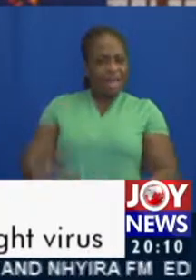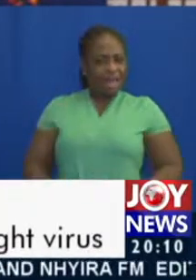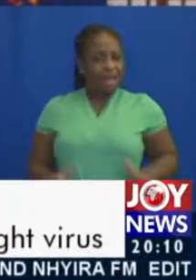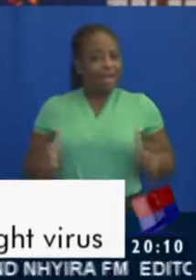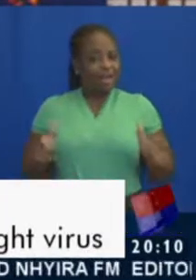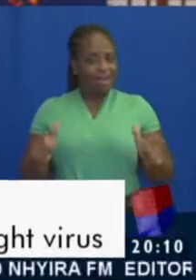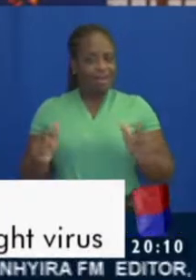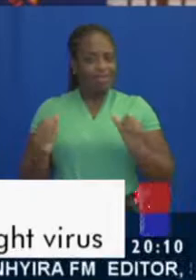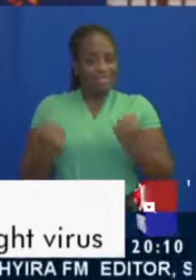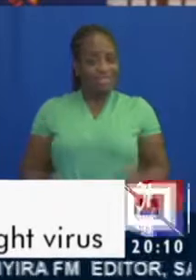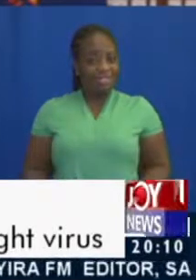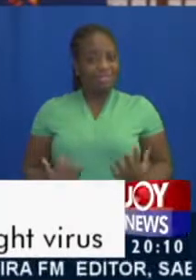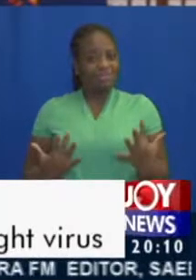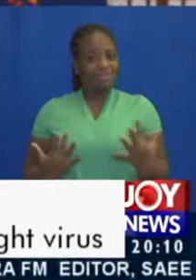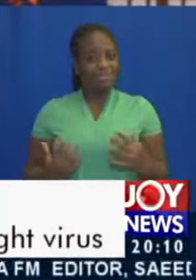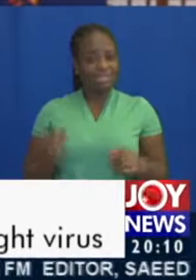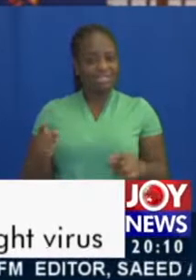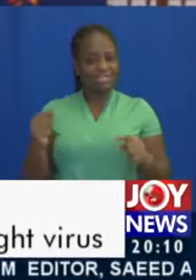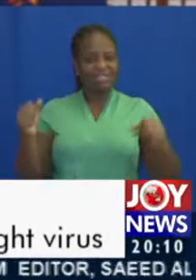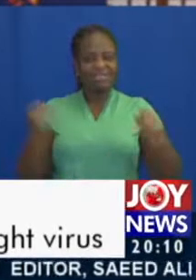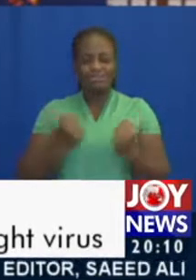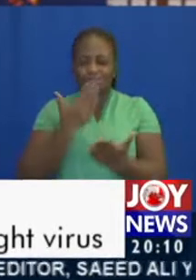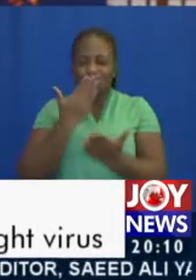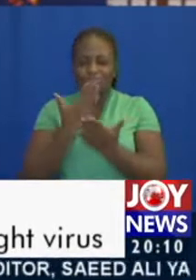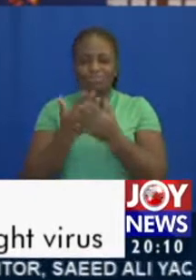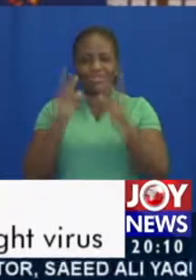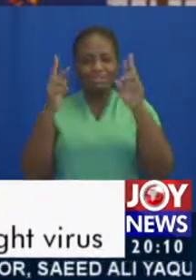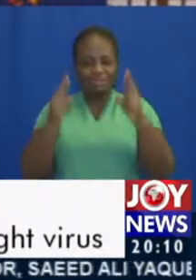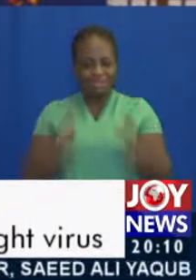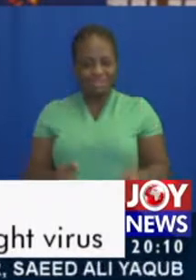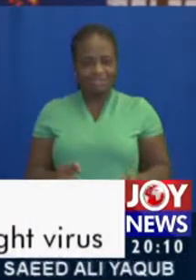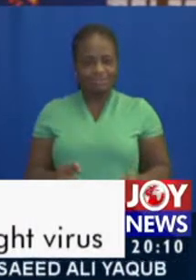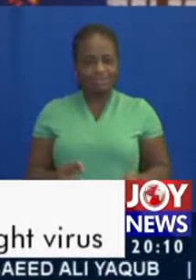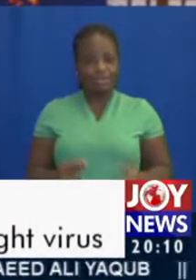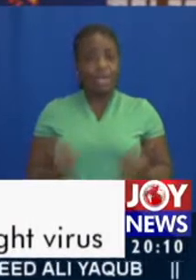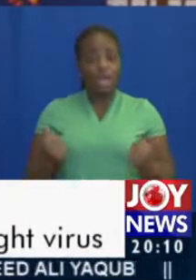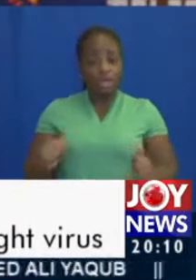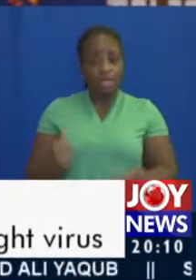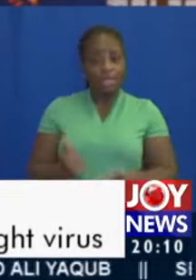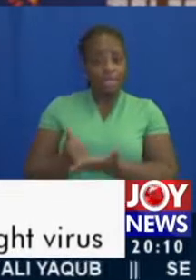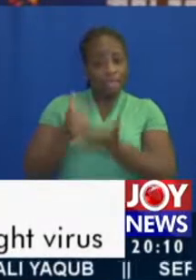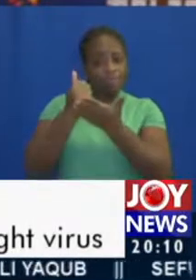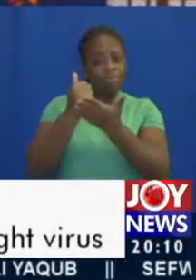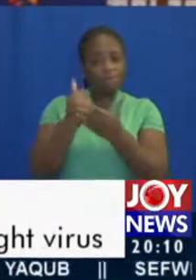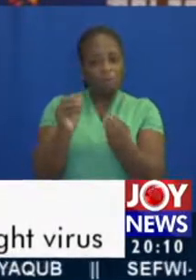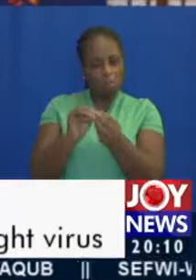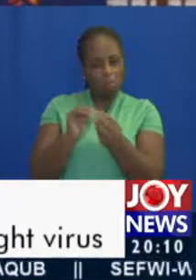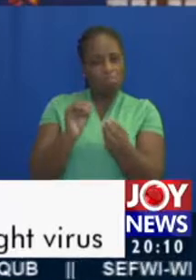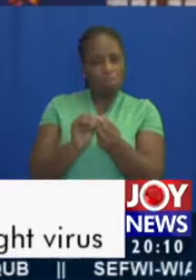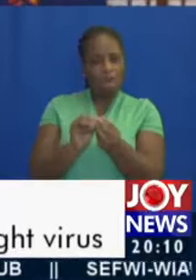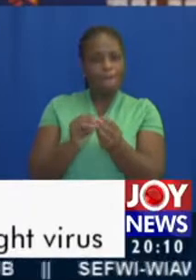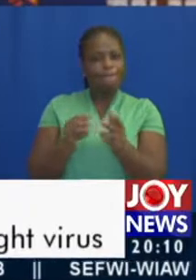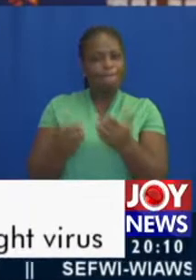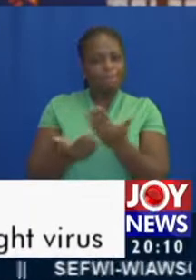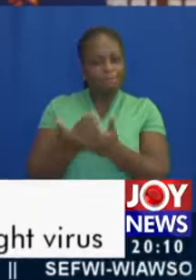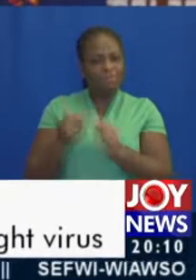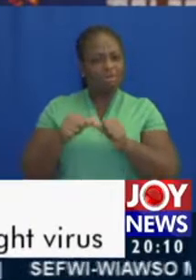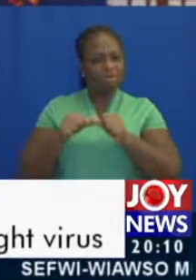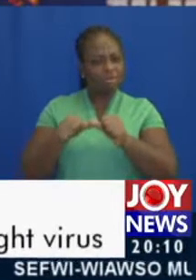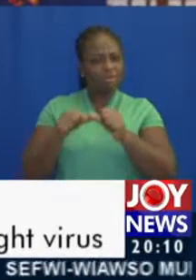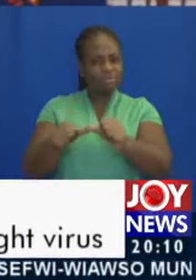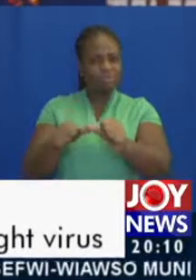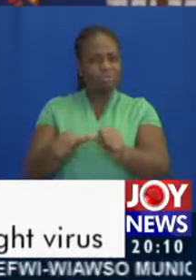these impressive statistics. We can help them even further by continuing to adhere to the